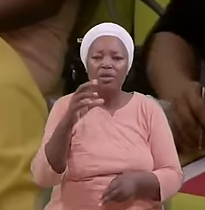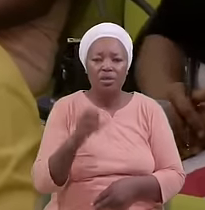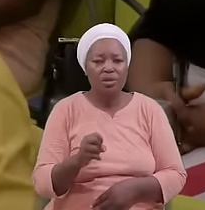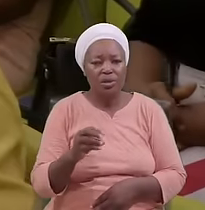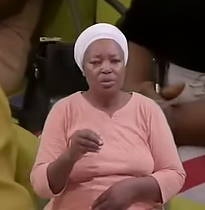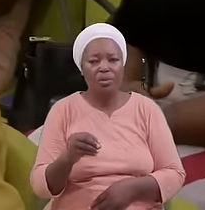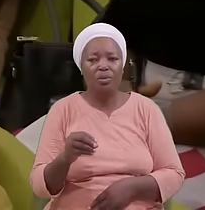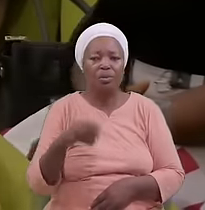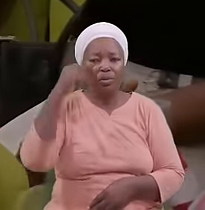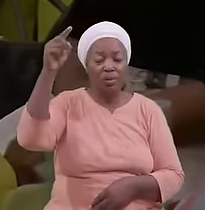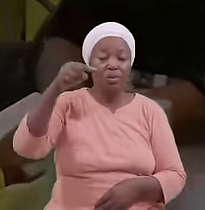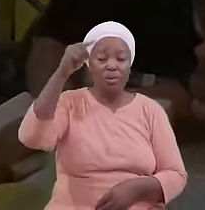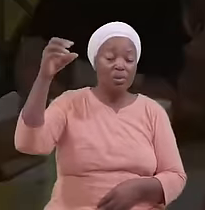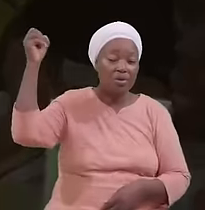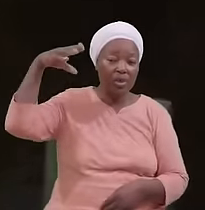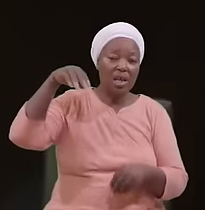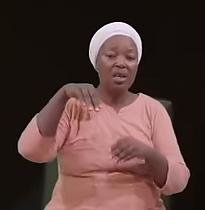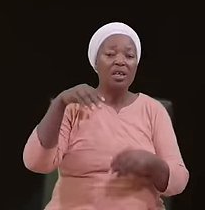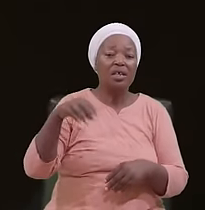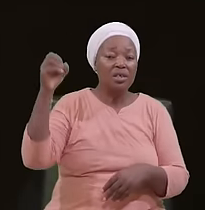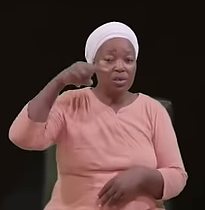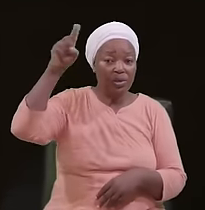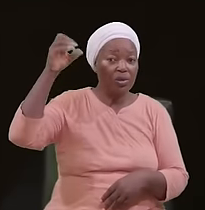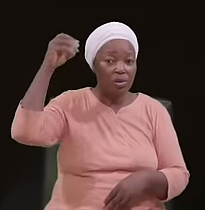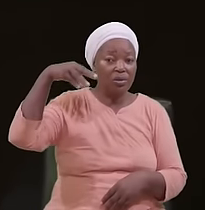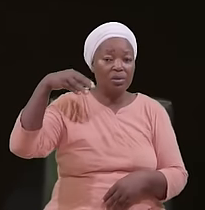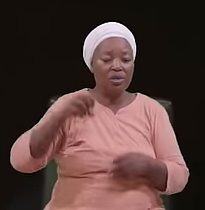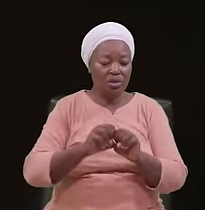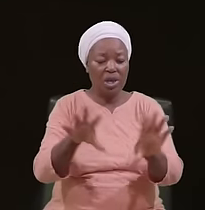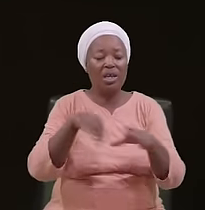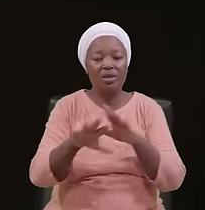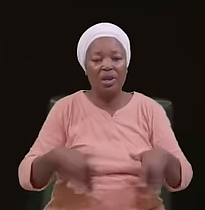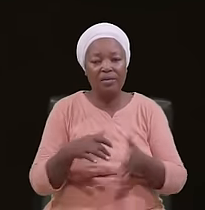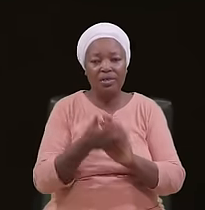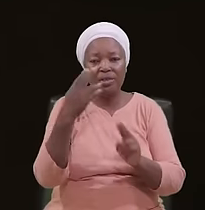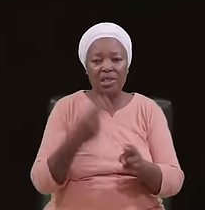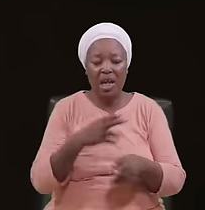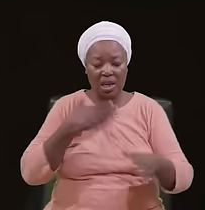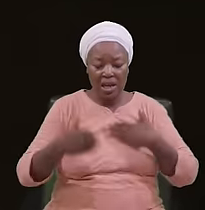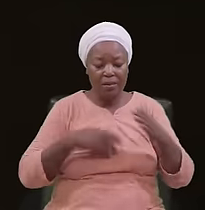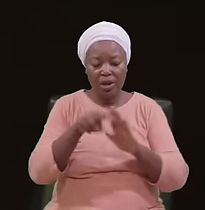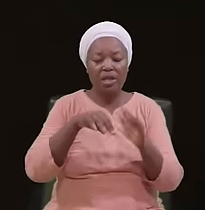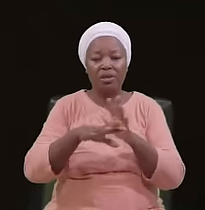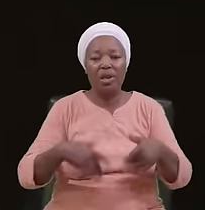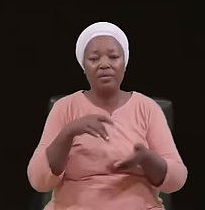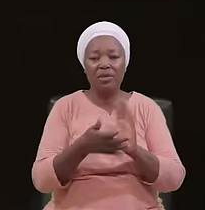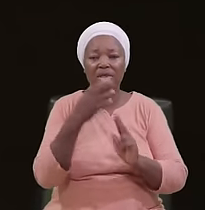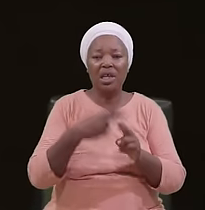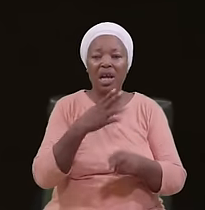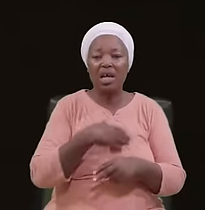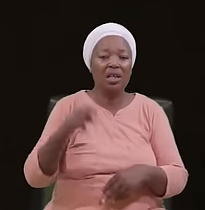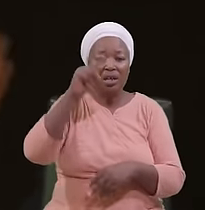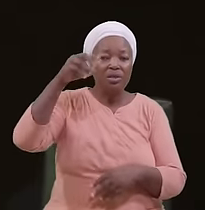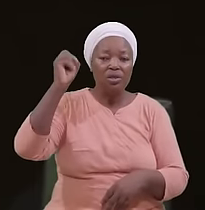Sunshine in your life. Happiness in your life. And the sun with healing in